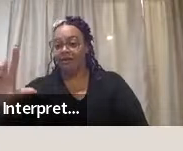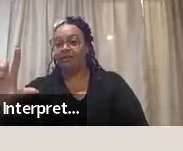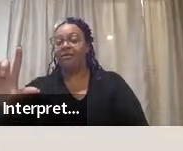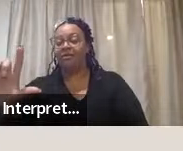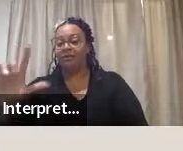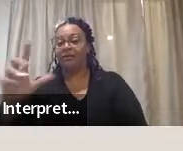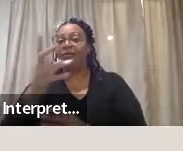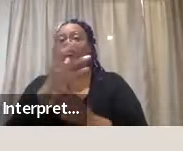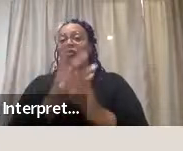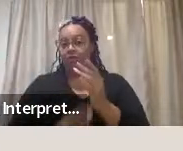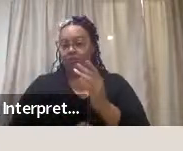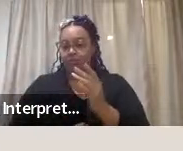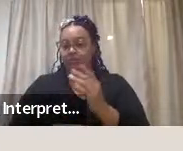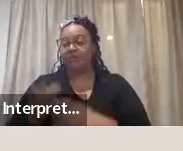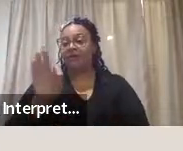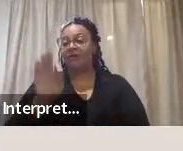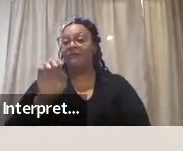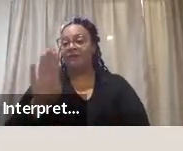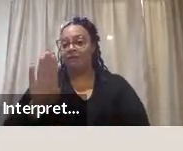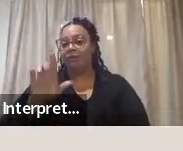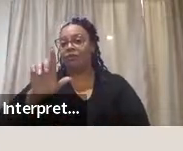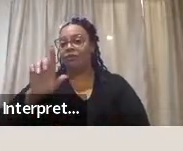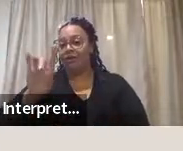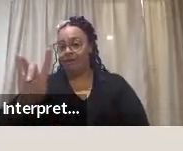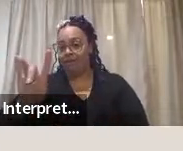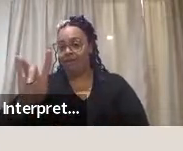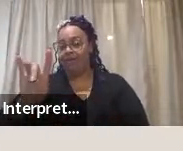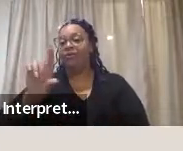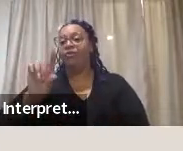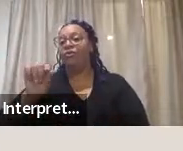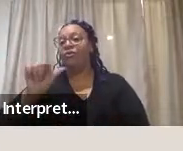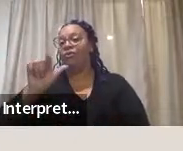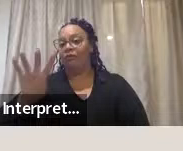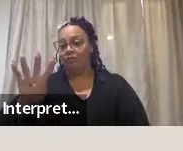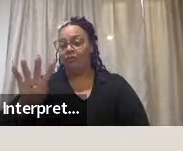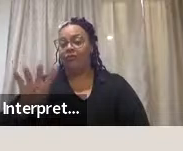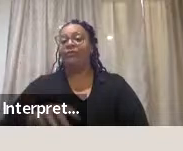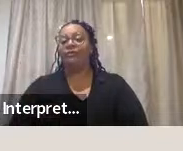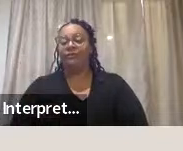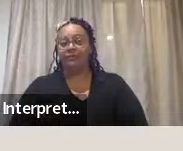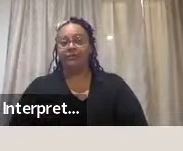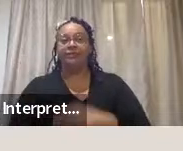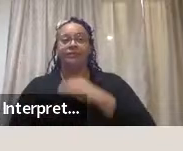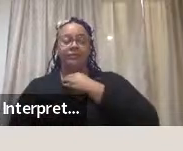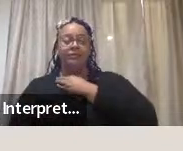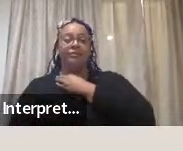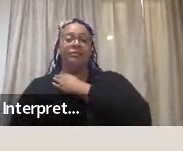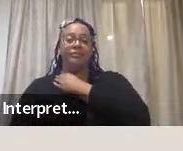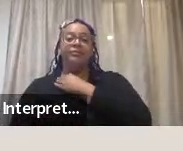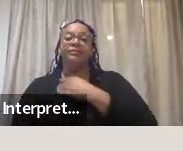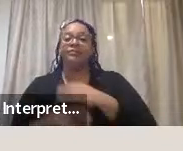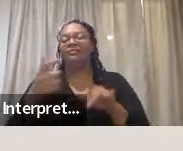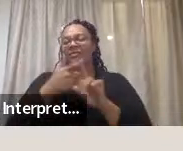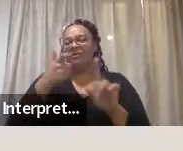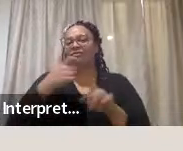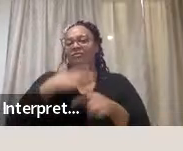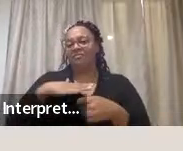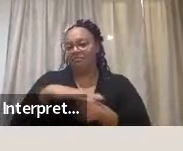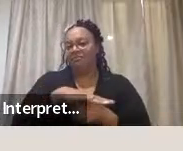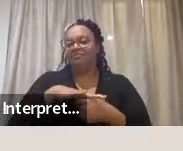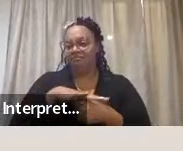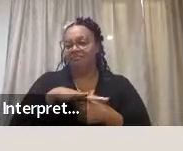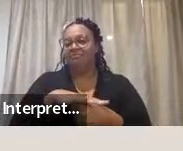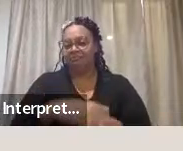We lost Chevy February 28th, 2024. From my neck of the woods.